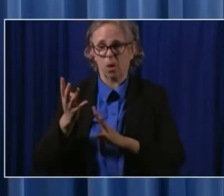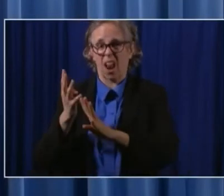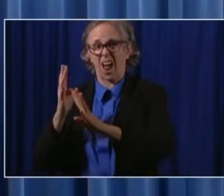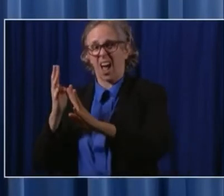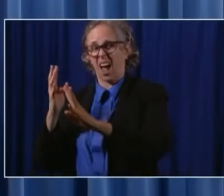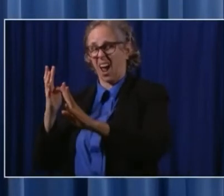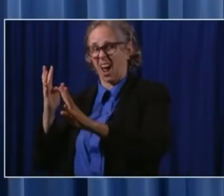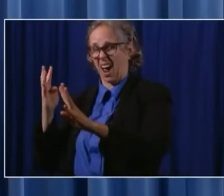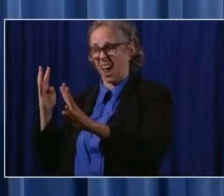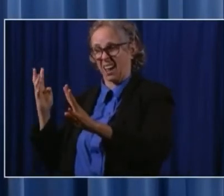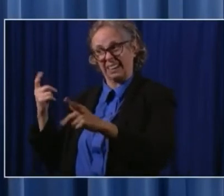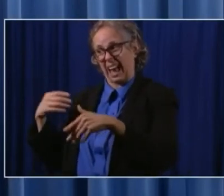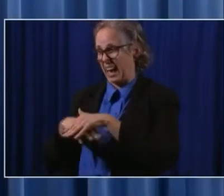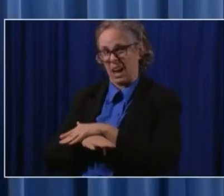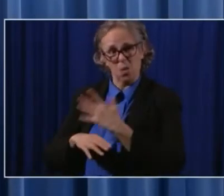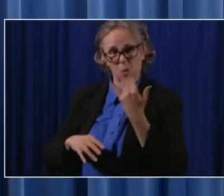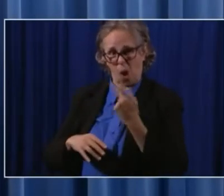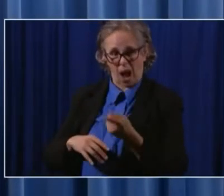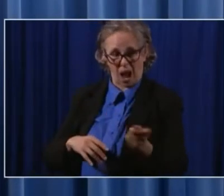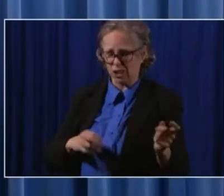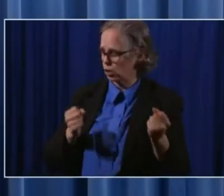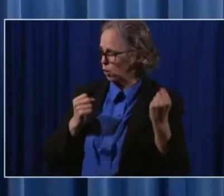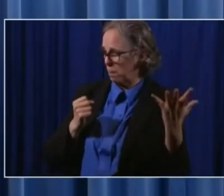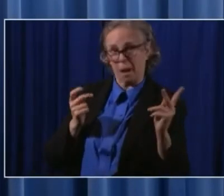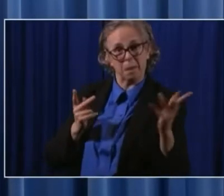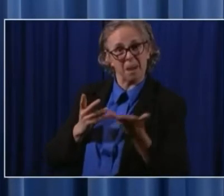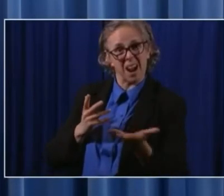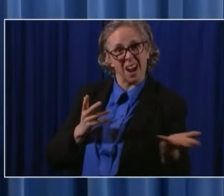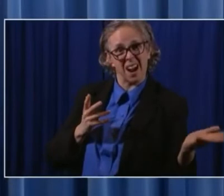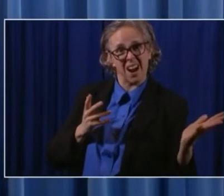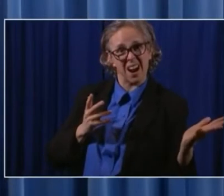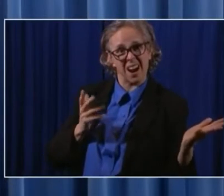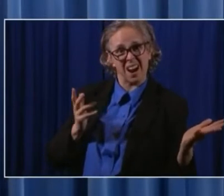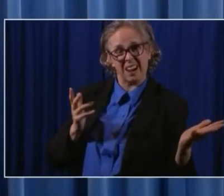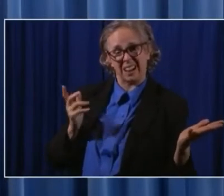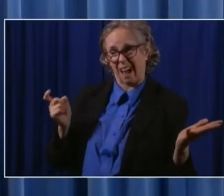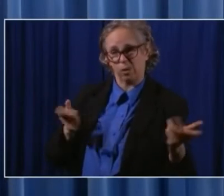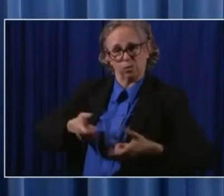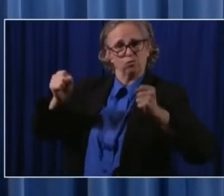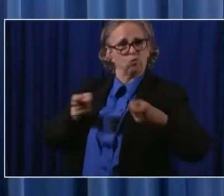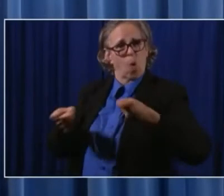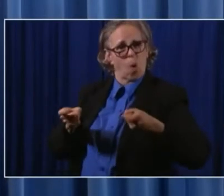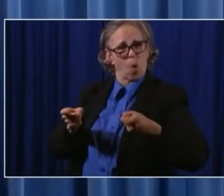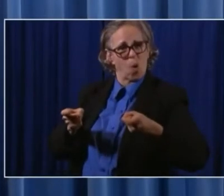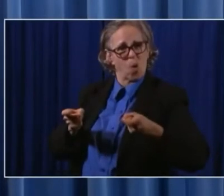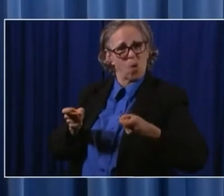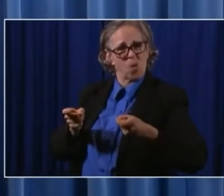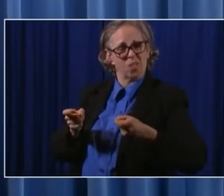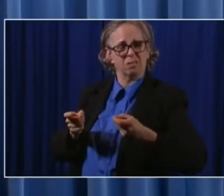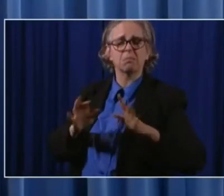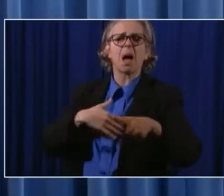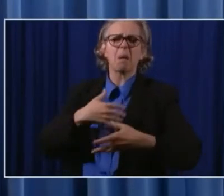fair and their local health department, and I'm confident that people can get this worked out.